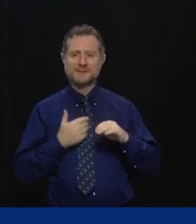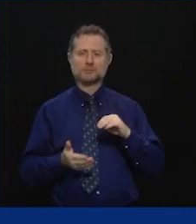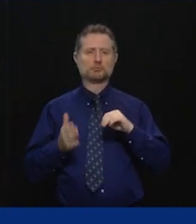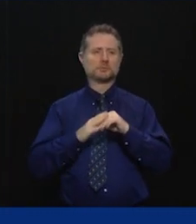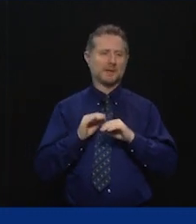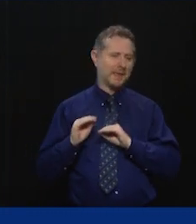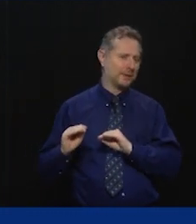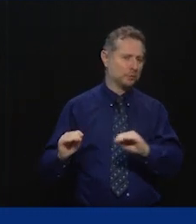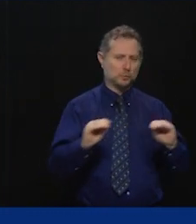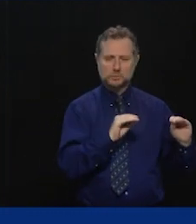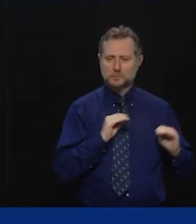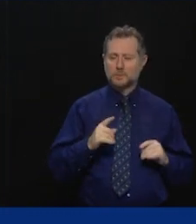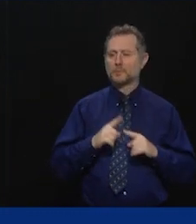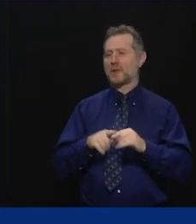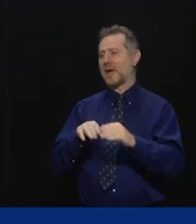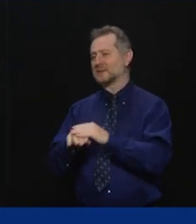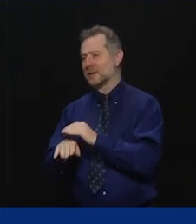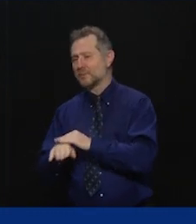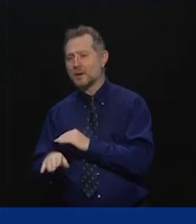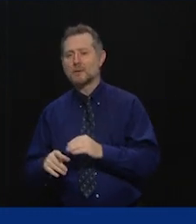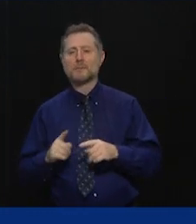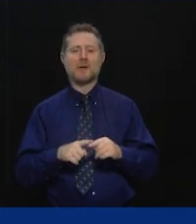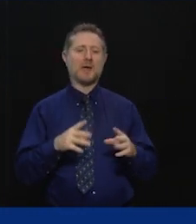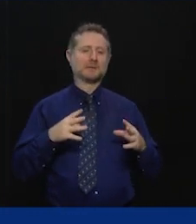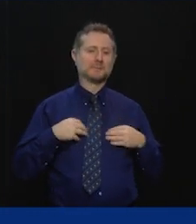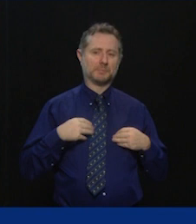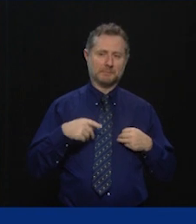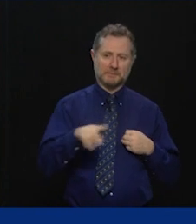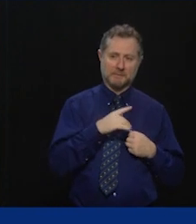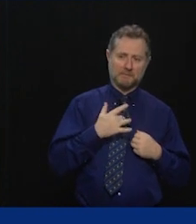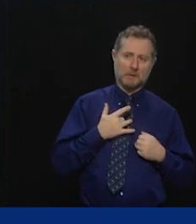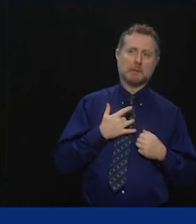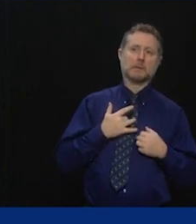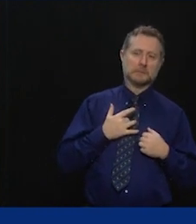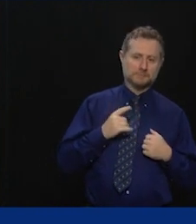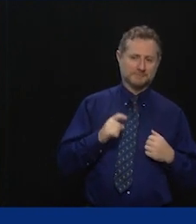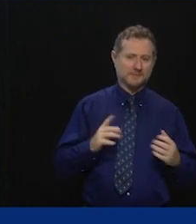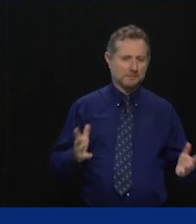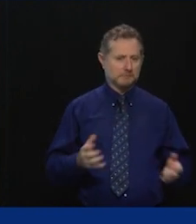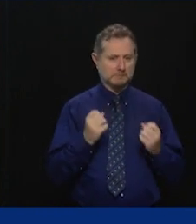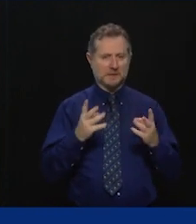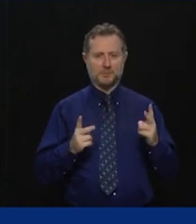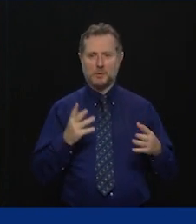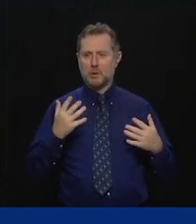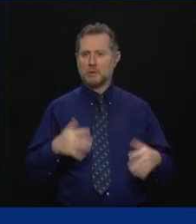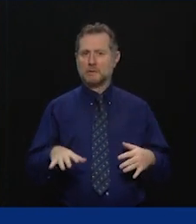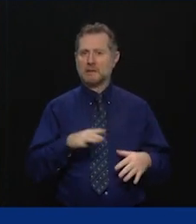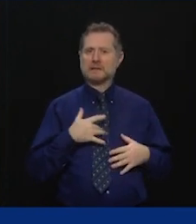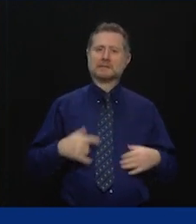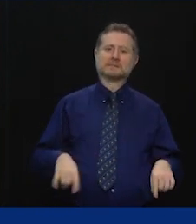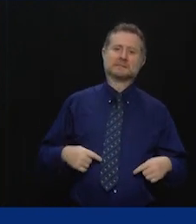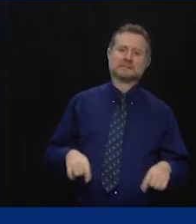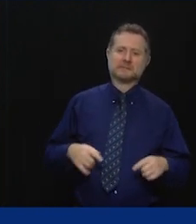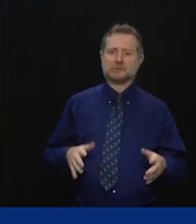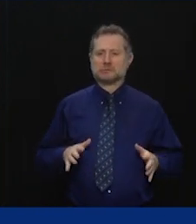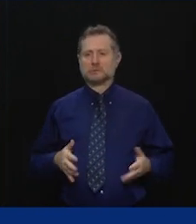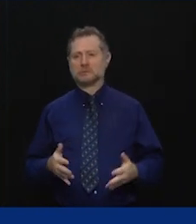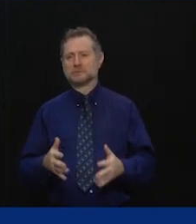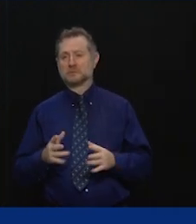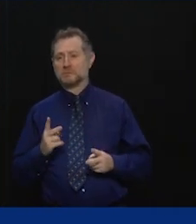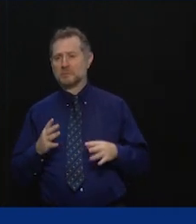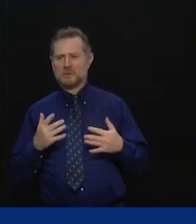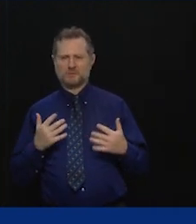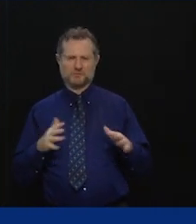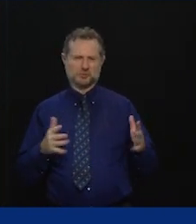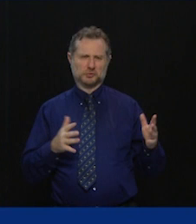accessibility, and acceptance of the vaccine statewide, the boosters. A lot of people are anxious. Some people have already done it, but we are waiting to hear. We are hearing